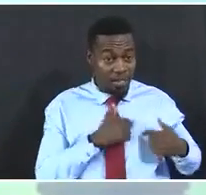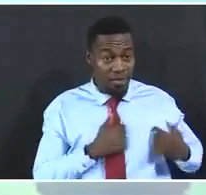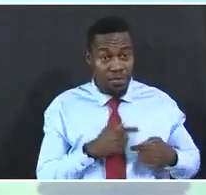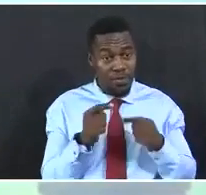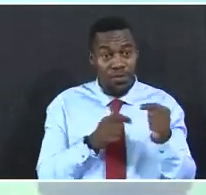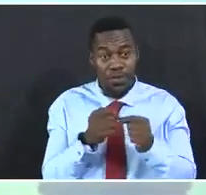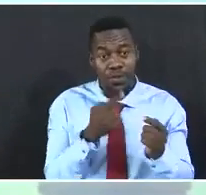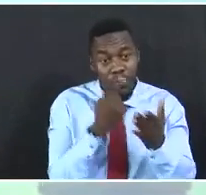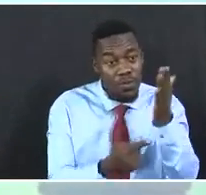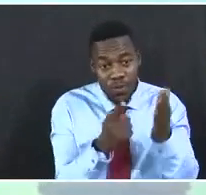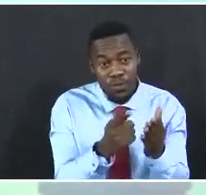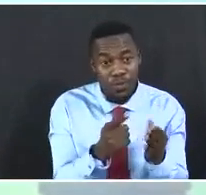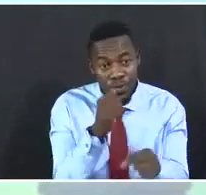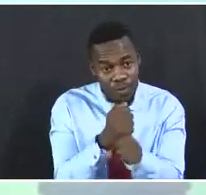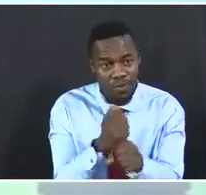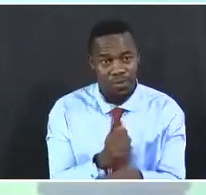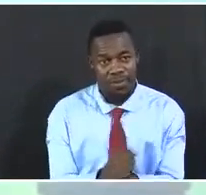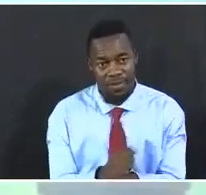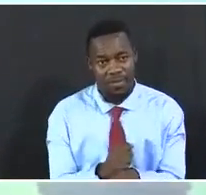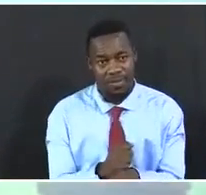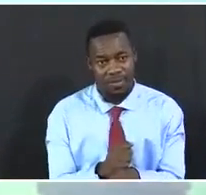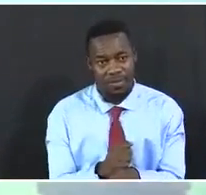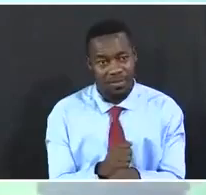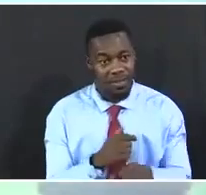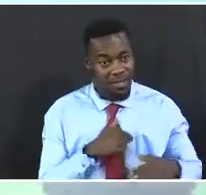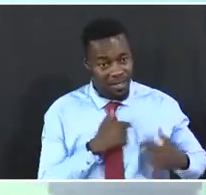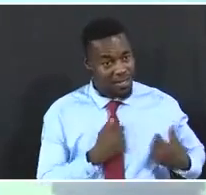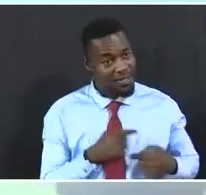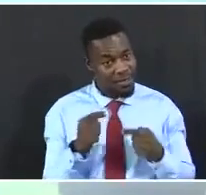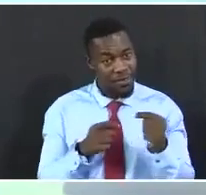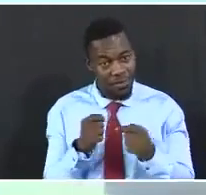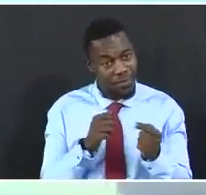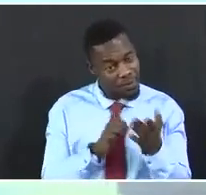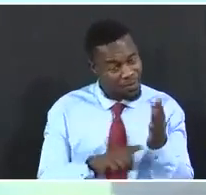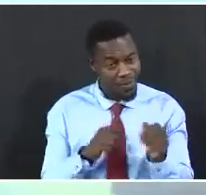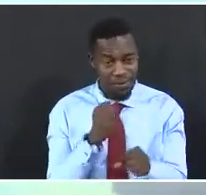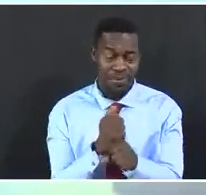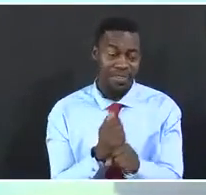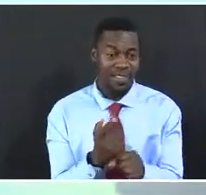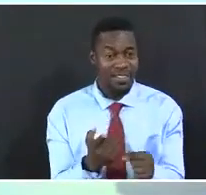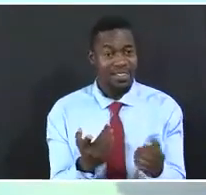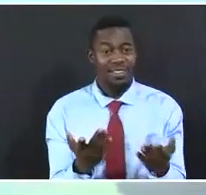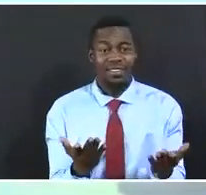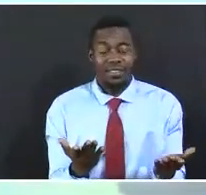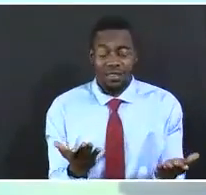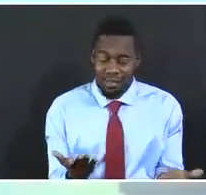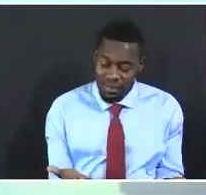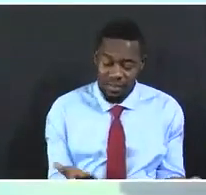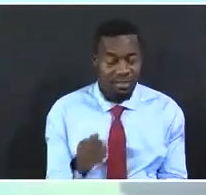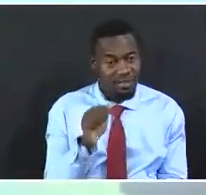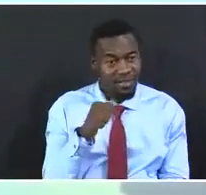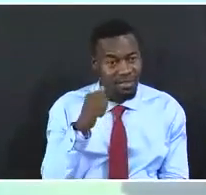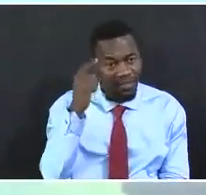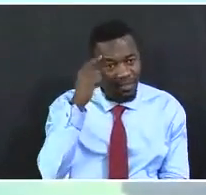Alright? The heart, according to the Bible, is part of a man's spiritual makeup. It is the place where emotions